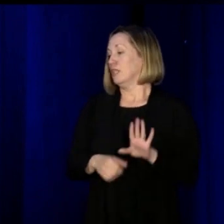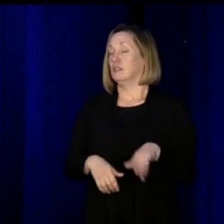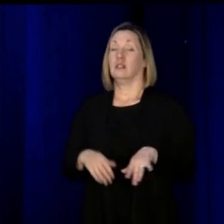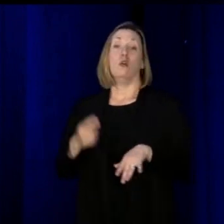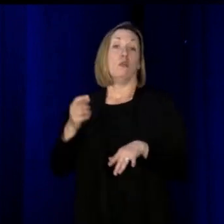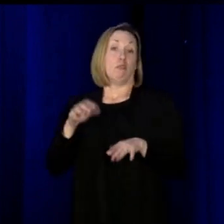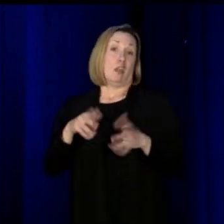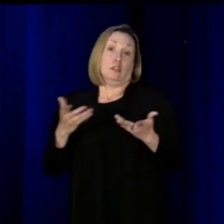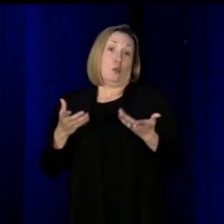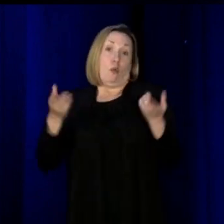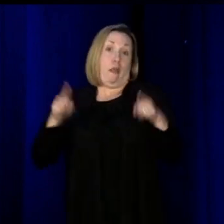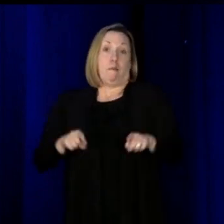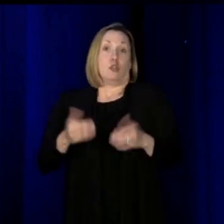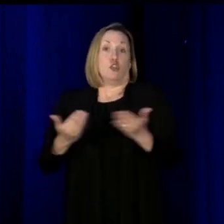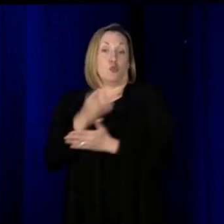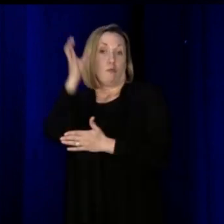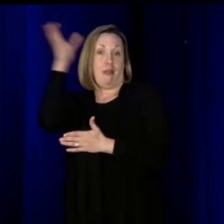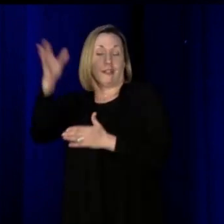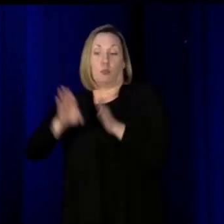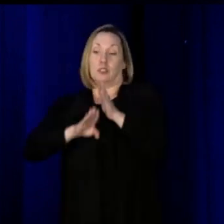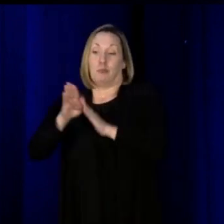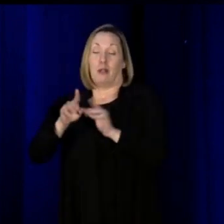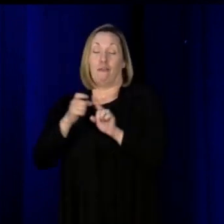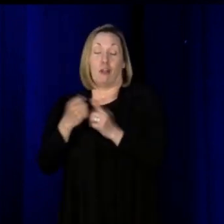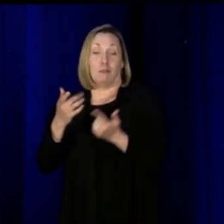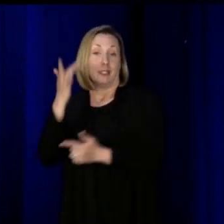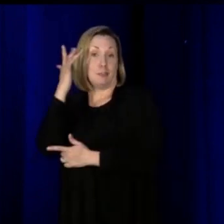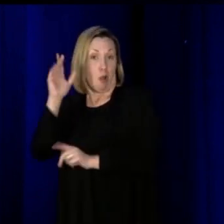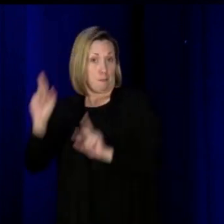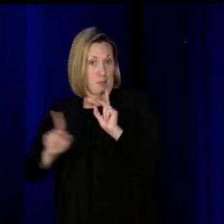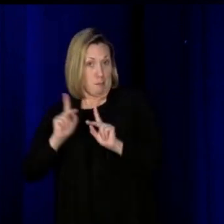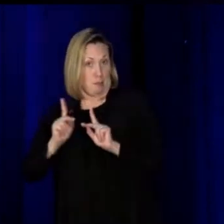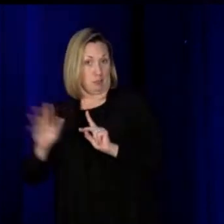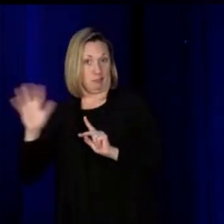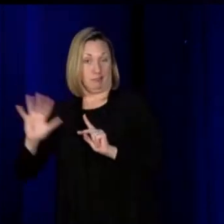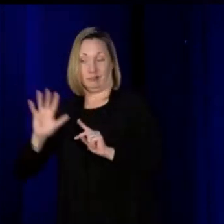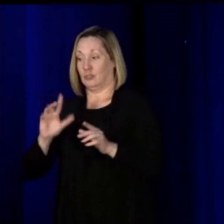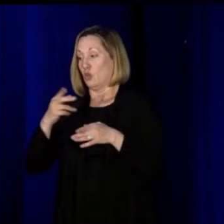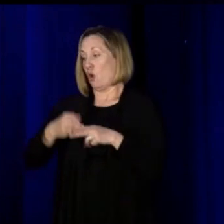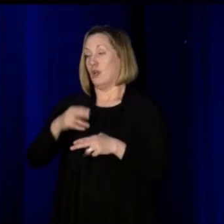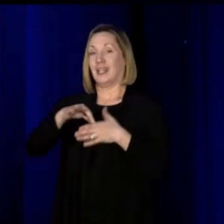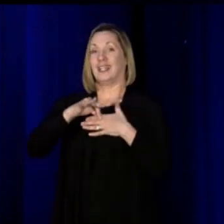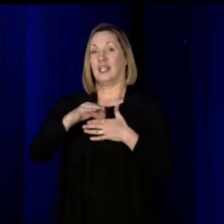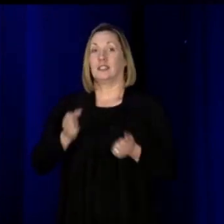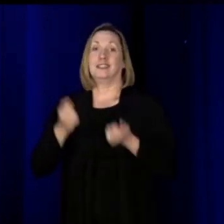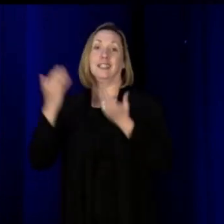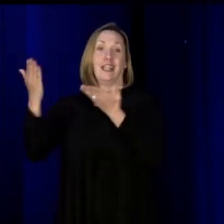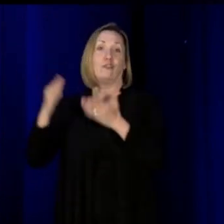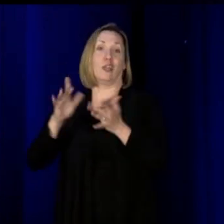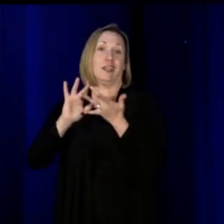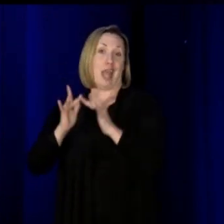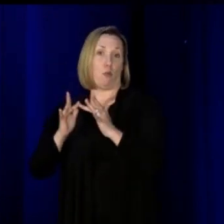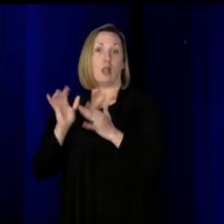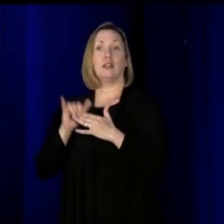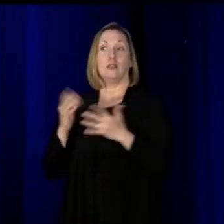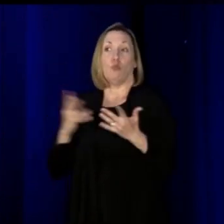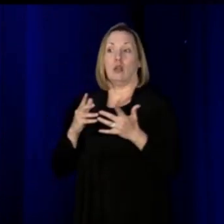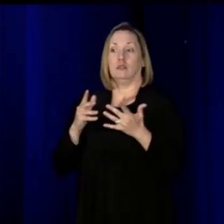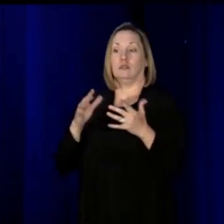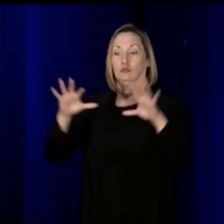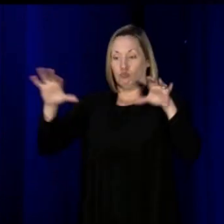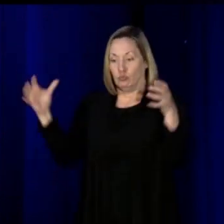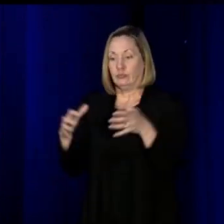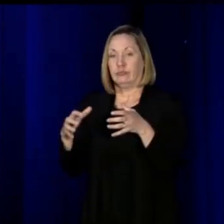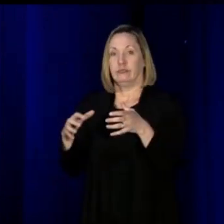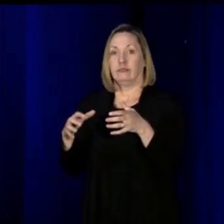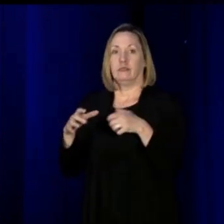developed by smart people some years ago, which is the Content Delivery Network. Content Delivery Network is a group of